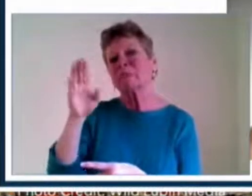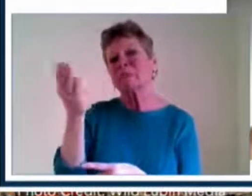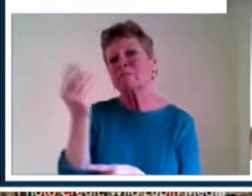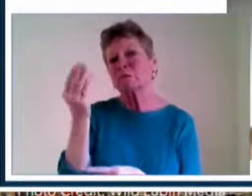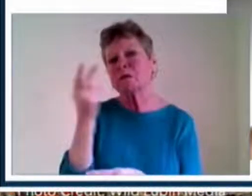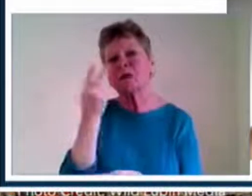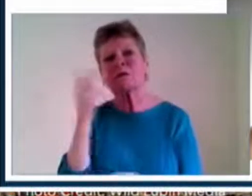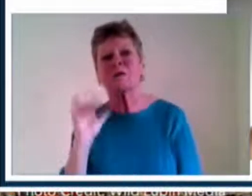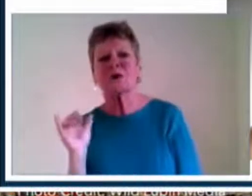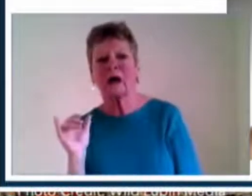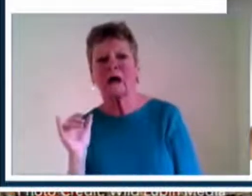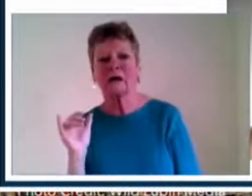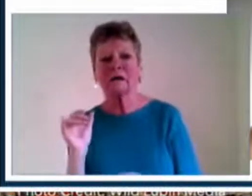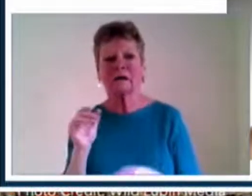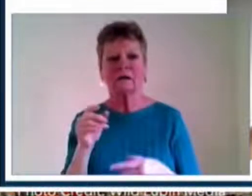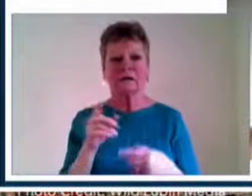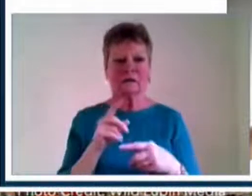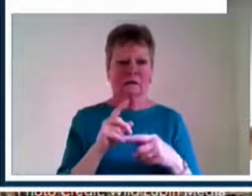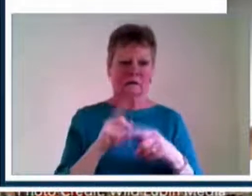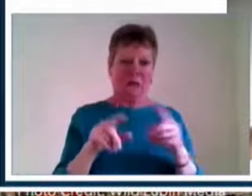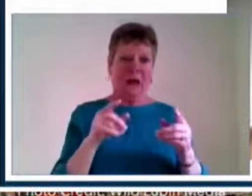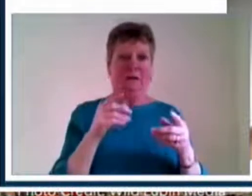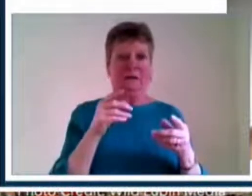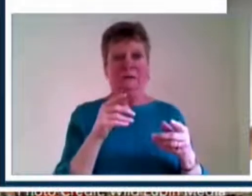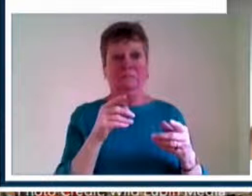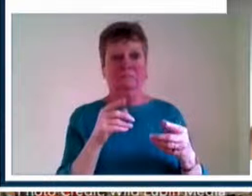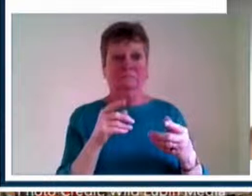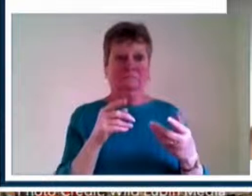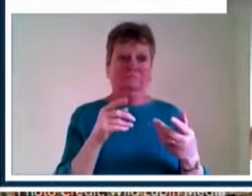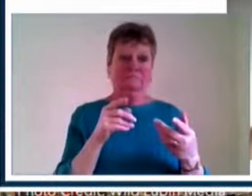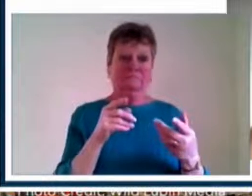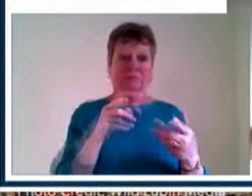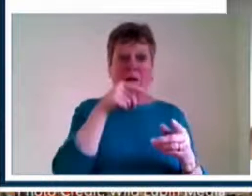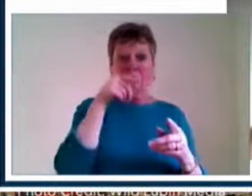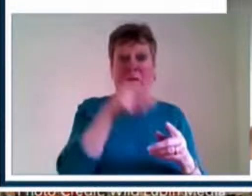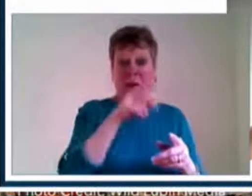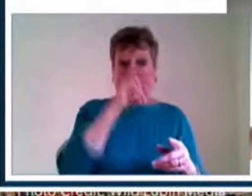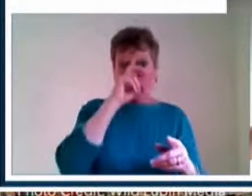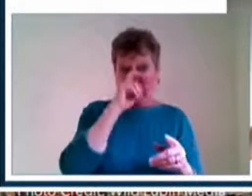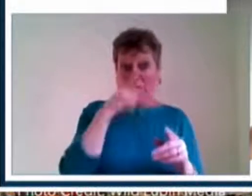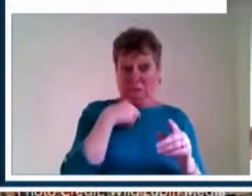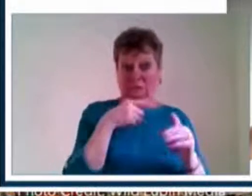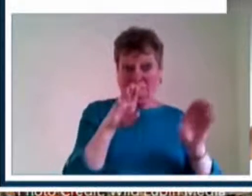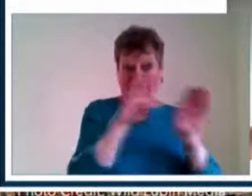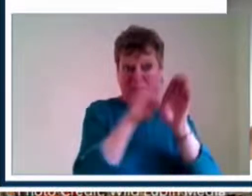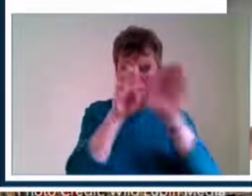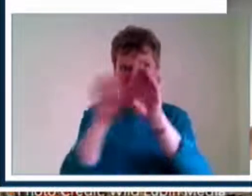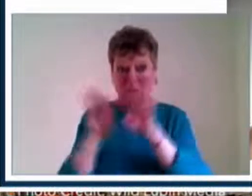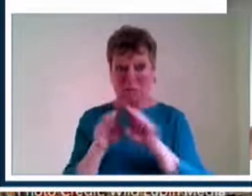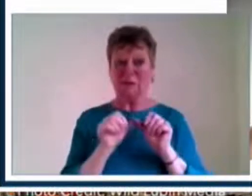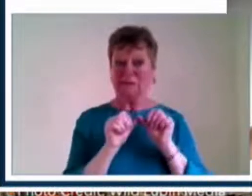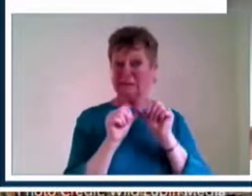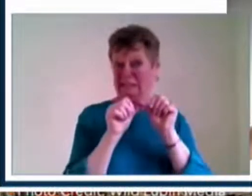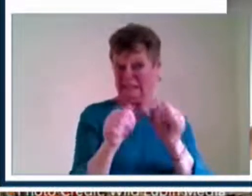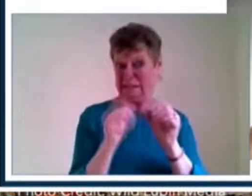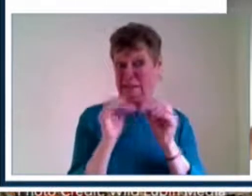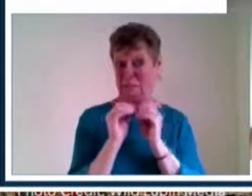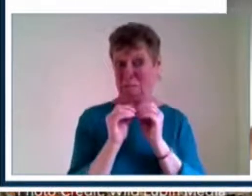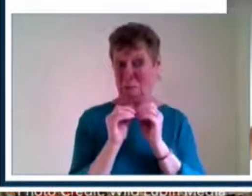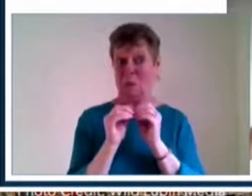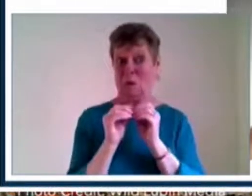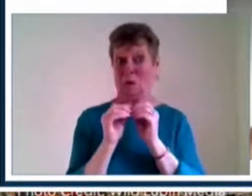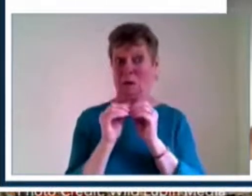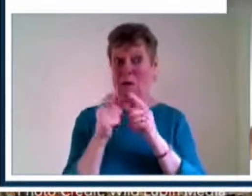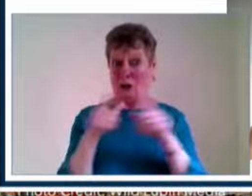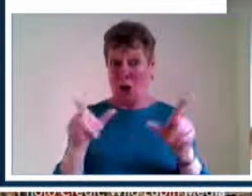for some time now, but I'll make 2 comments. First, keeping restrictions in place a little longer should give more time for